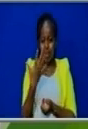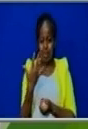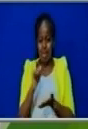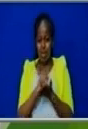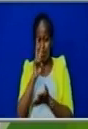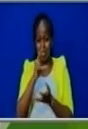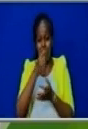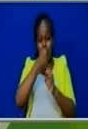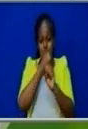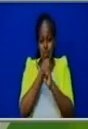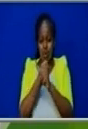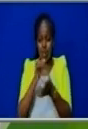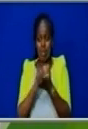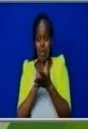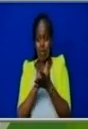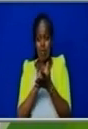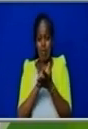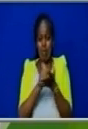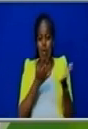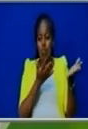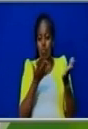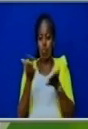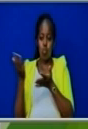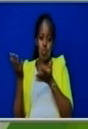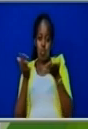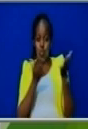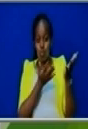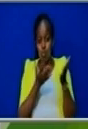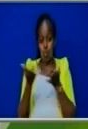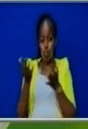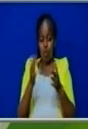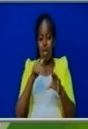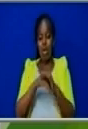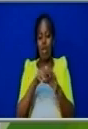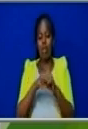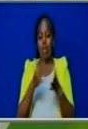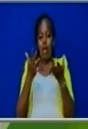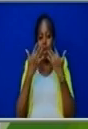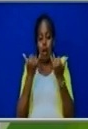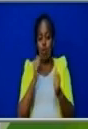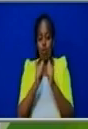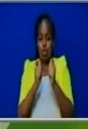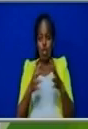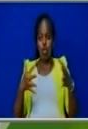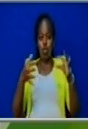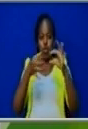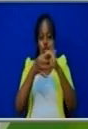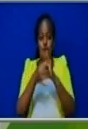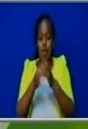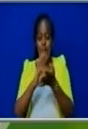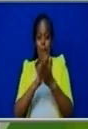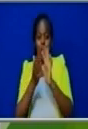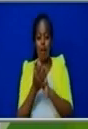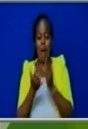solid particles, they float in the atmospheres. Okay. And we say they coalesce, they join together. And they become